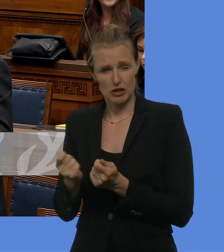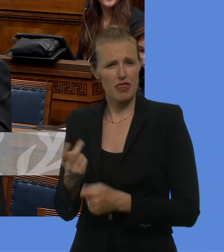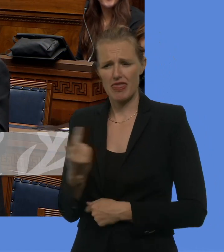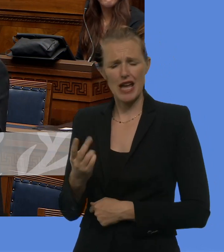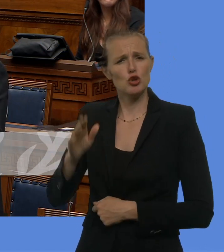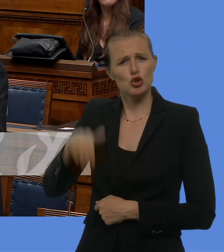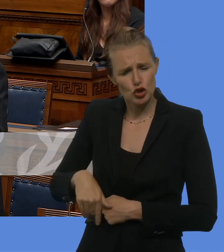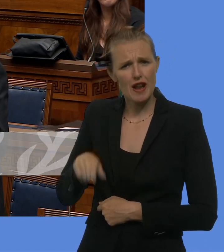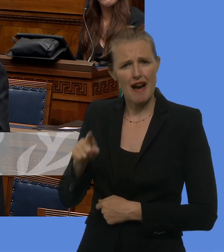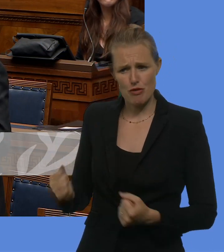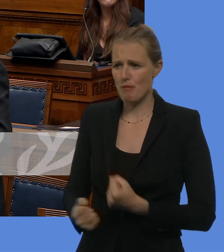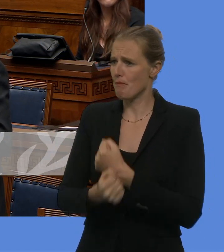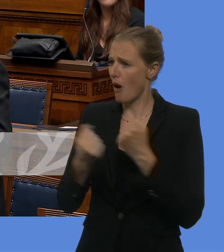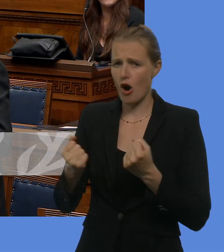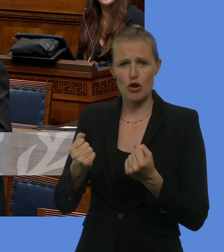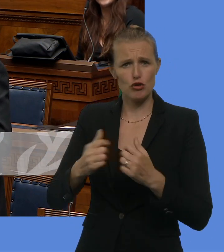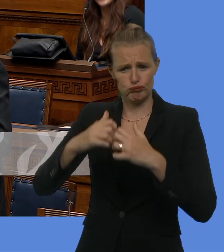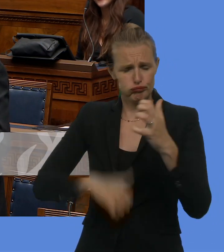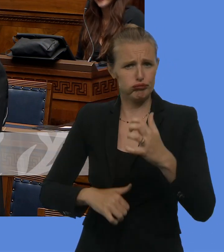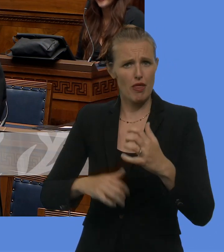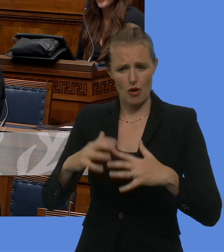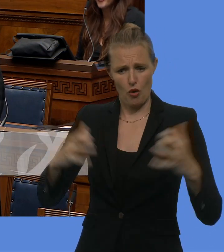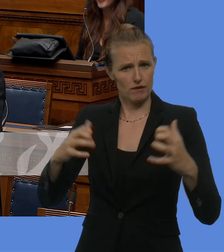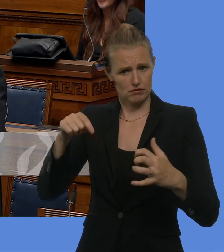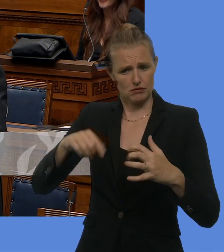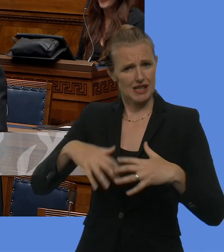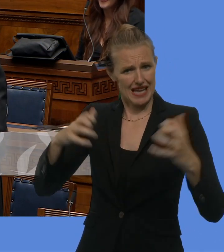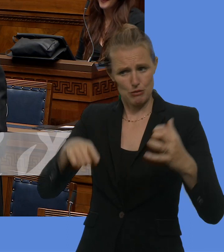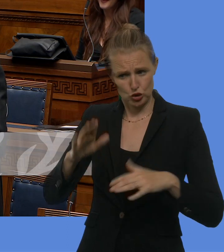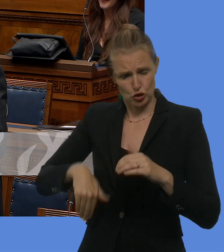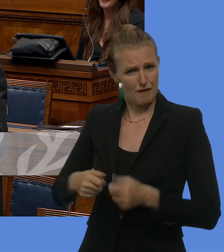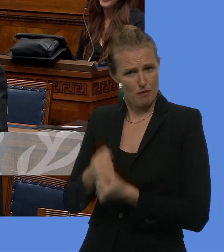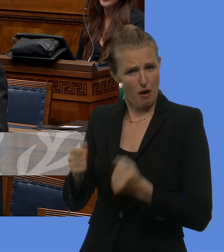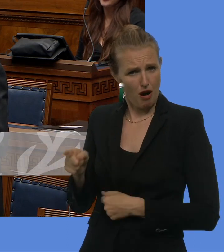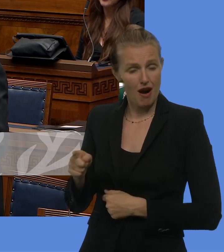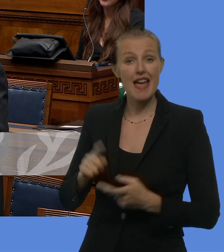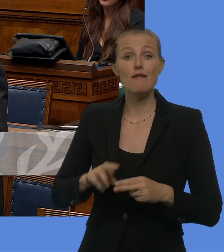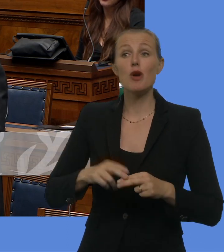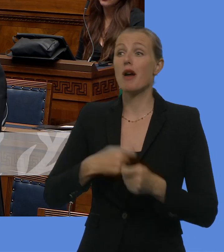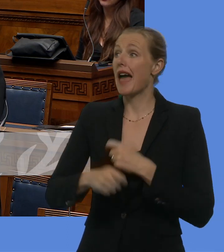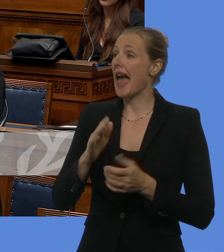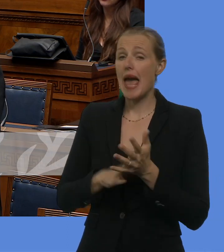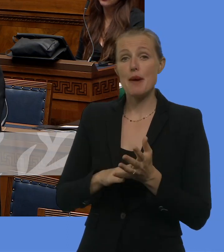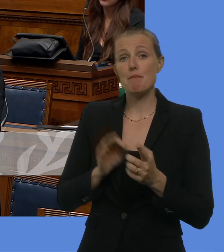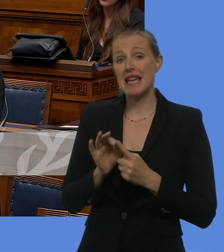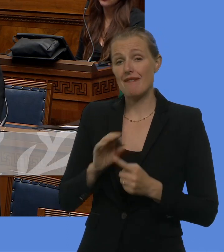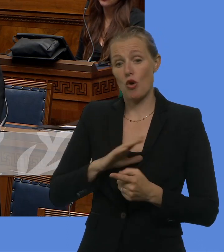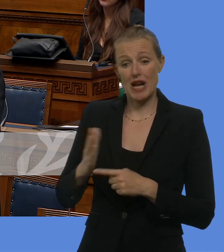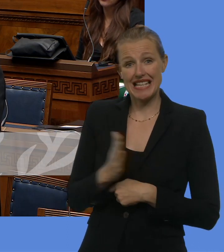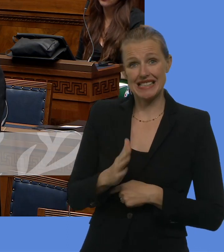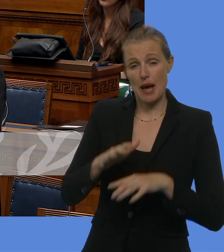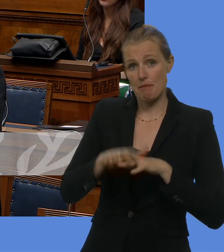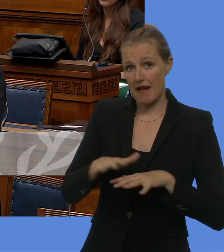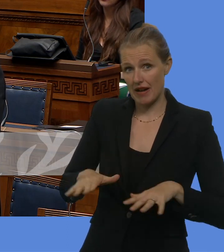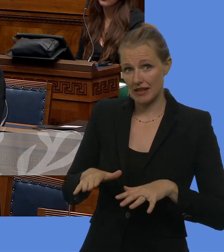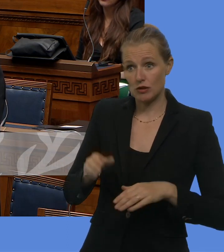resign their offices and throw the Executive into instability. If you are successfully elected as MP for East Belfast, your replacement